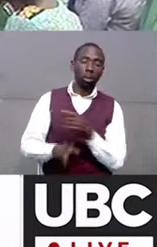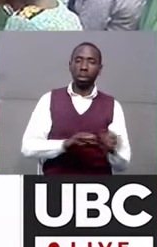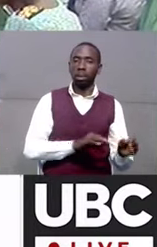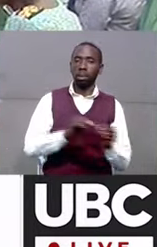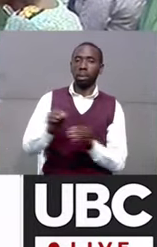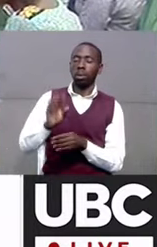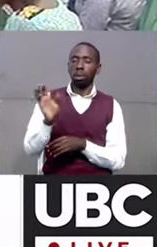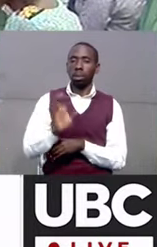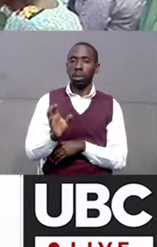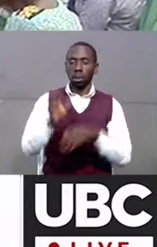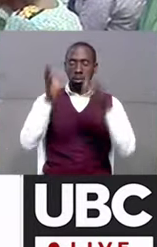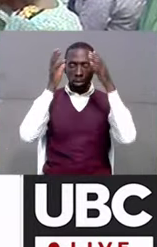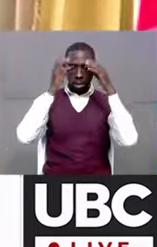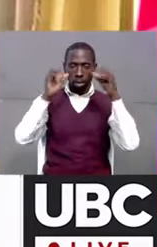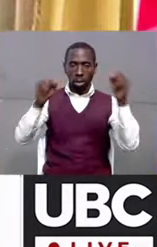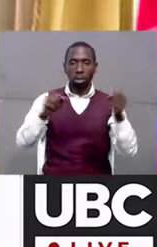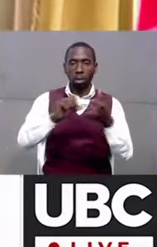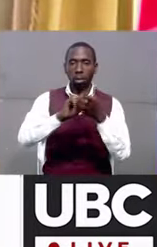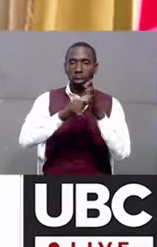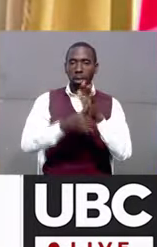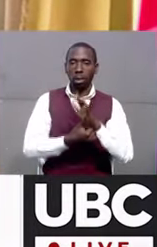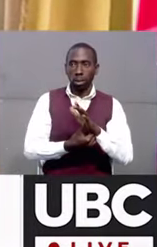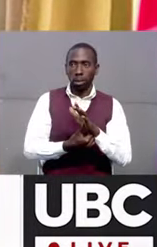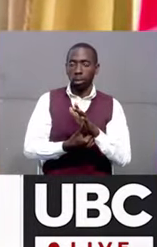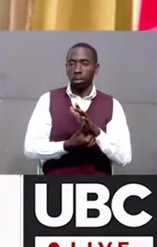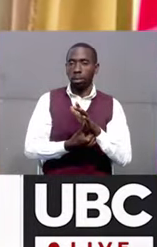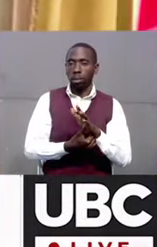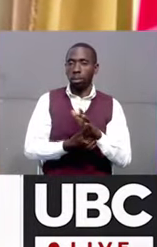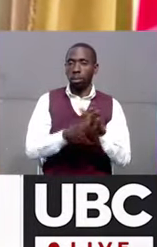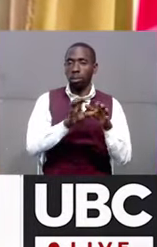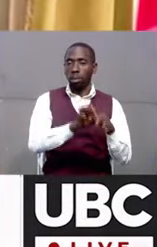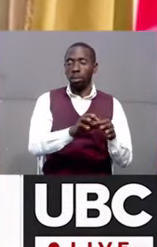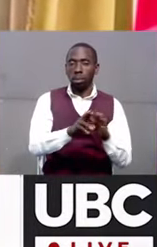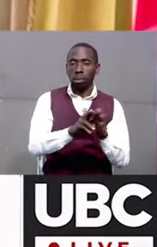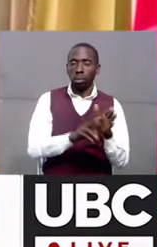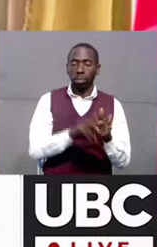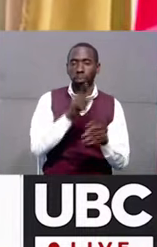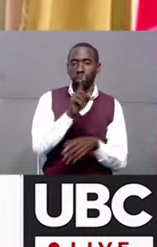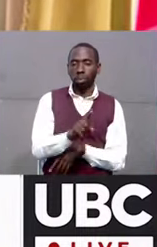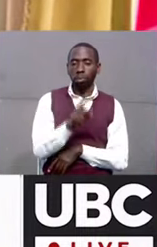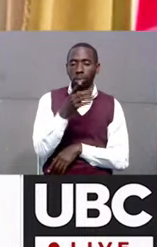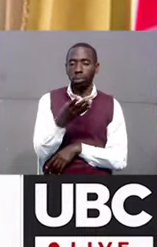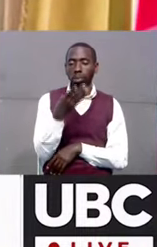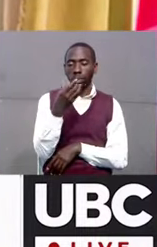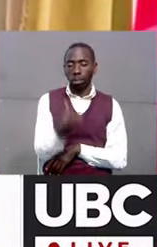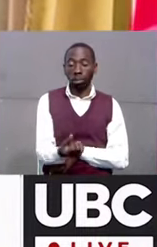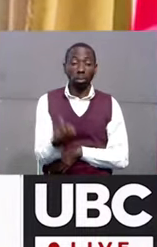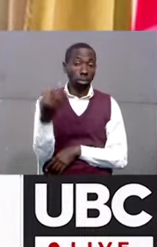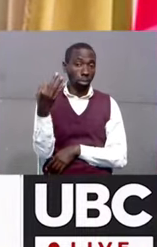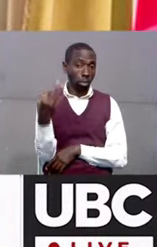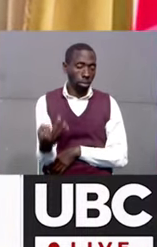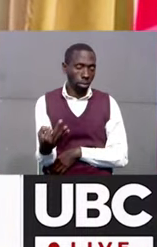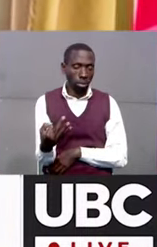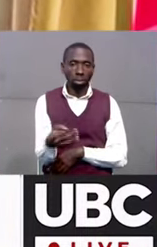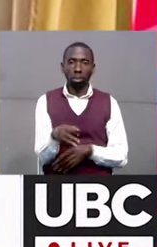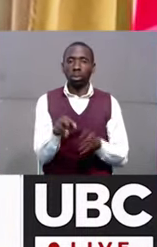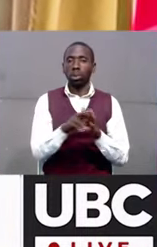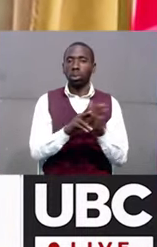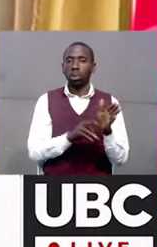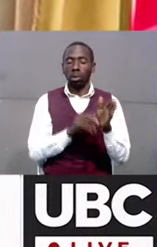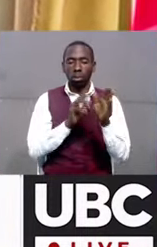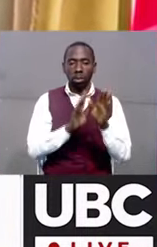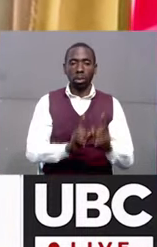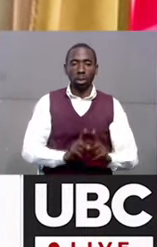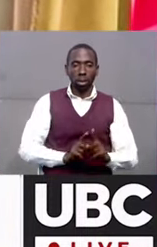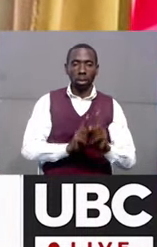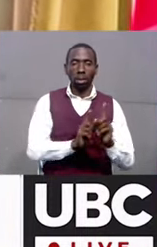of Presidential Affairs, as one to rule 146(3) of the Rules of